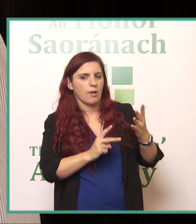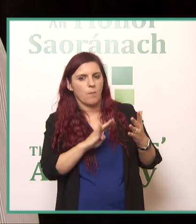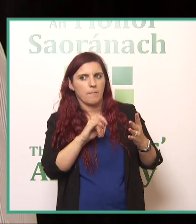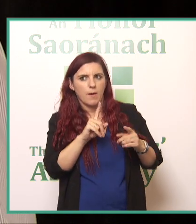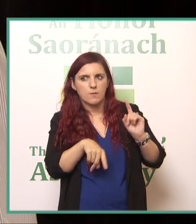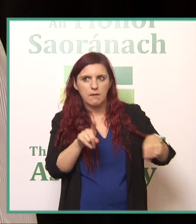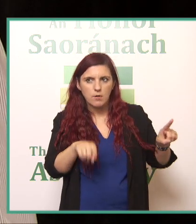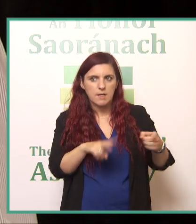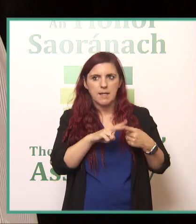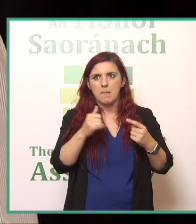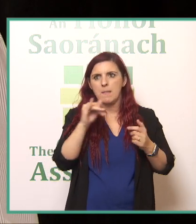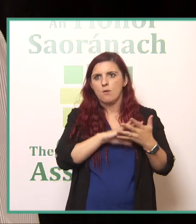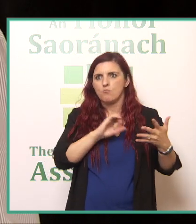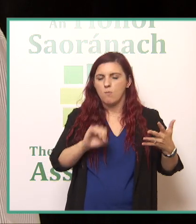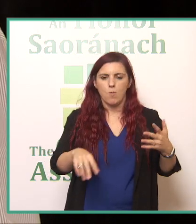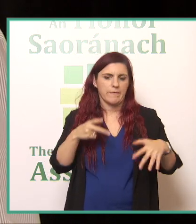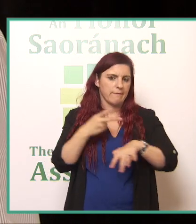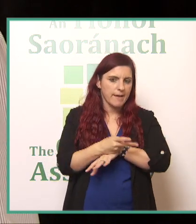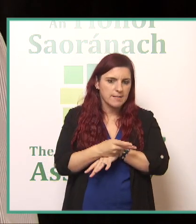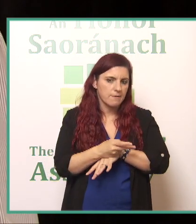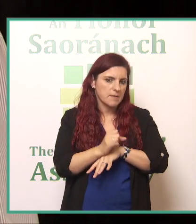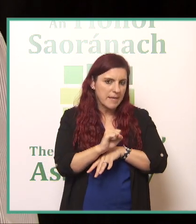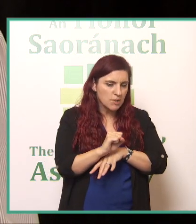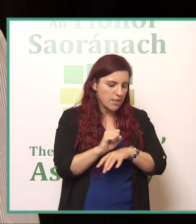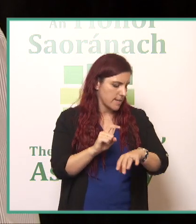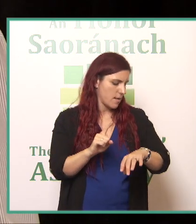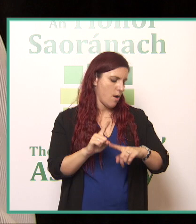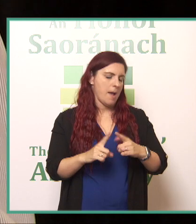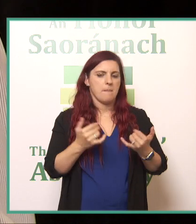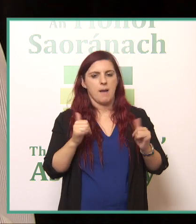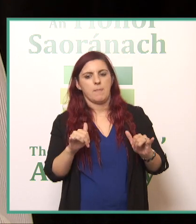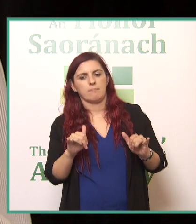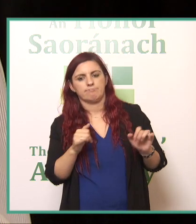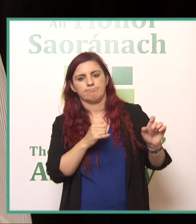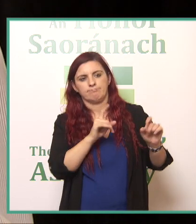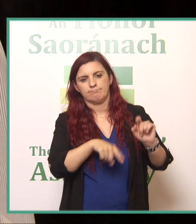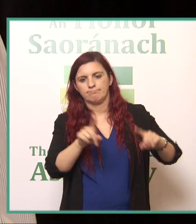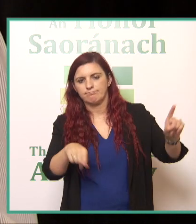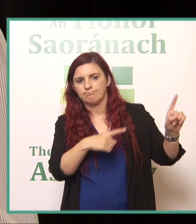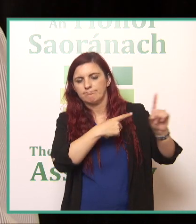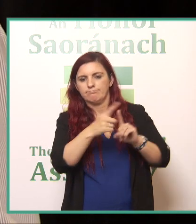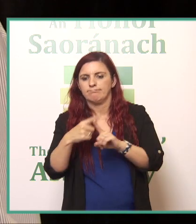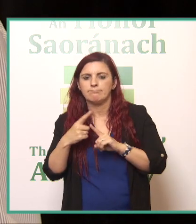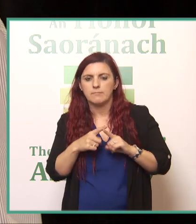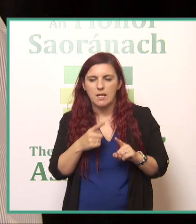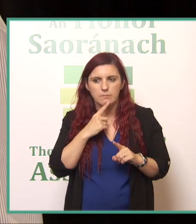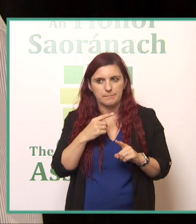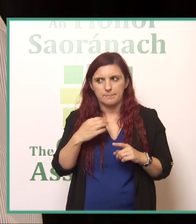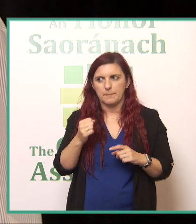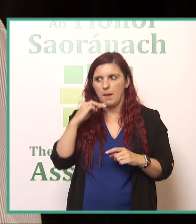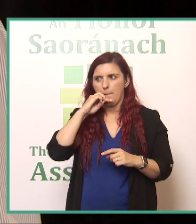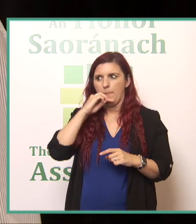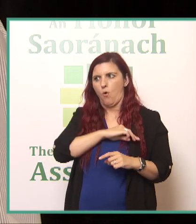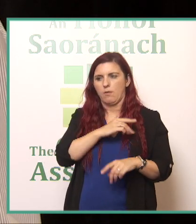This could be removing invasive species, it could be underplanting with native woodlands, it could be improving the hydrology of sites. So it's very, very